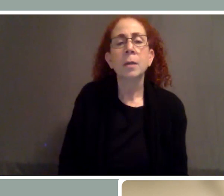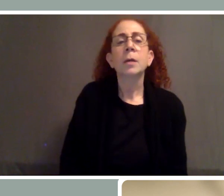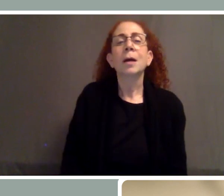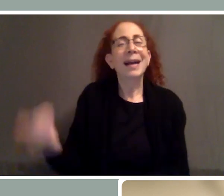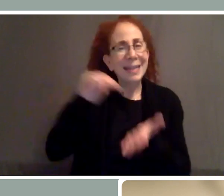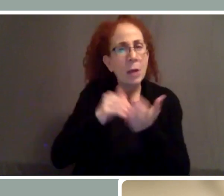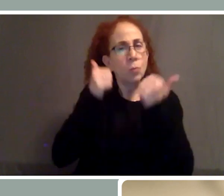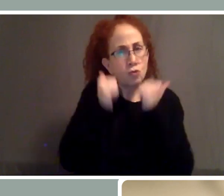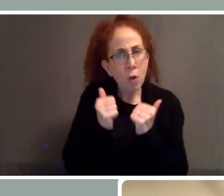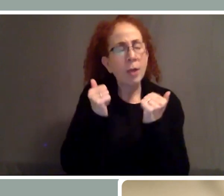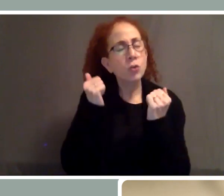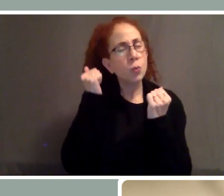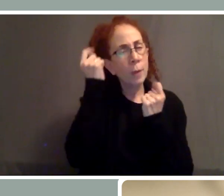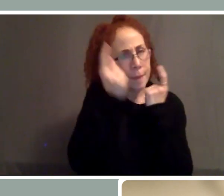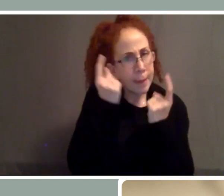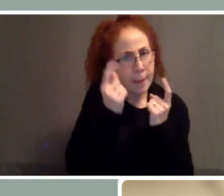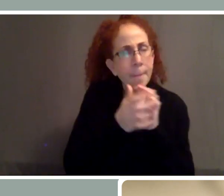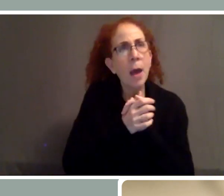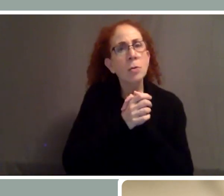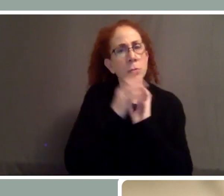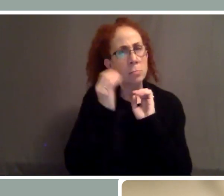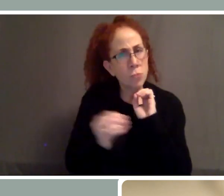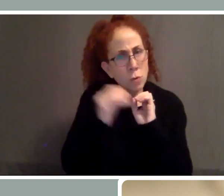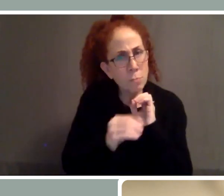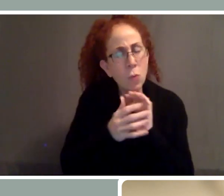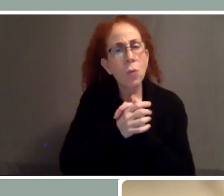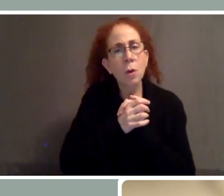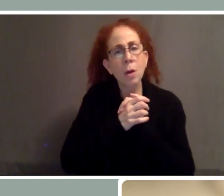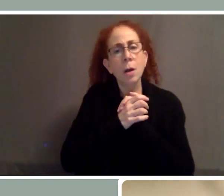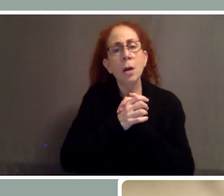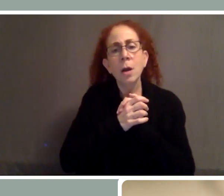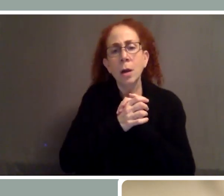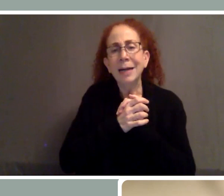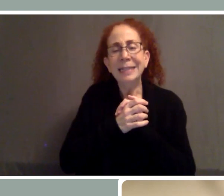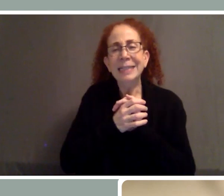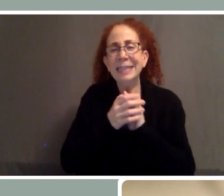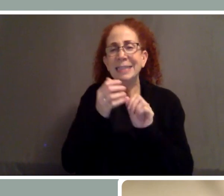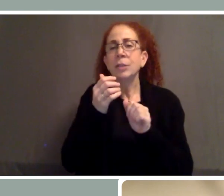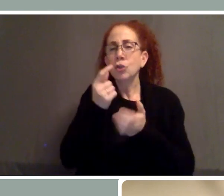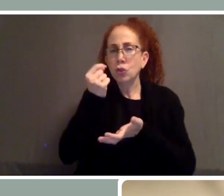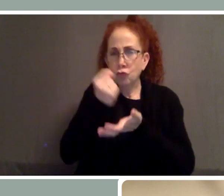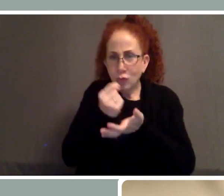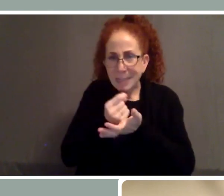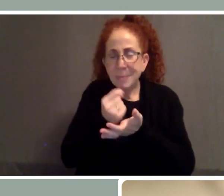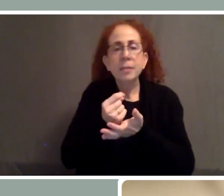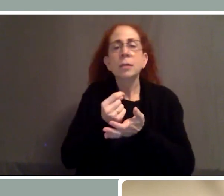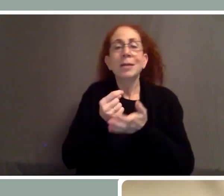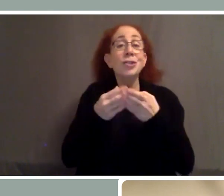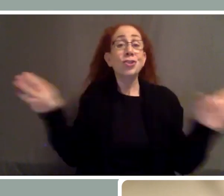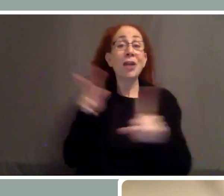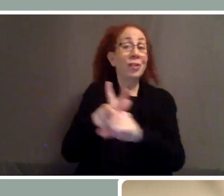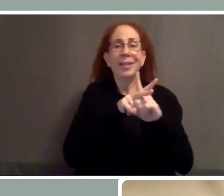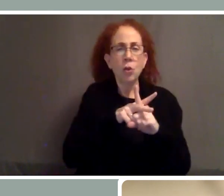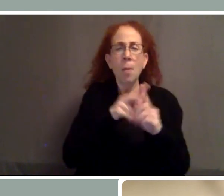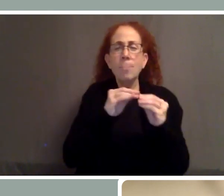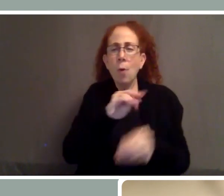again, think about and try and increasingly do is be personalized and individualized in our therapy. So the